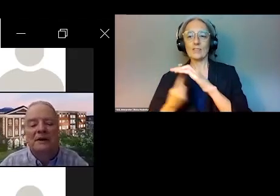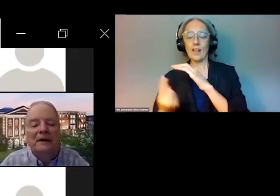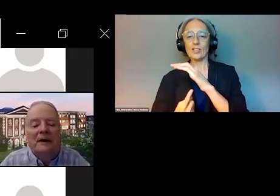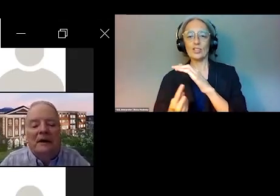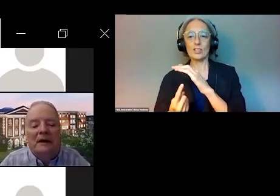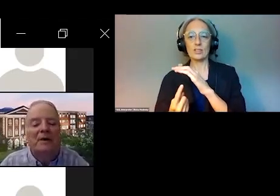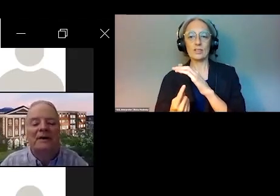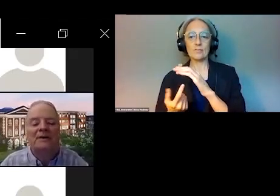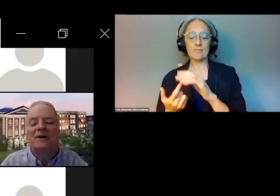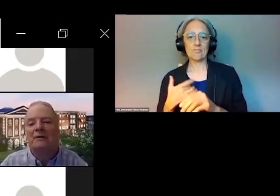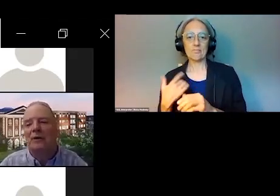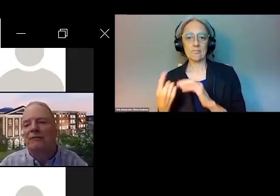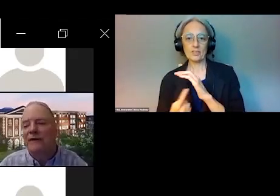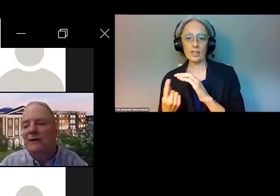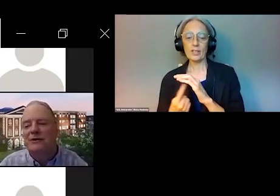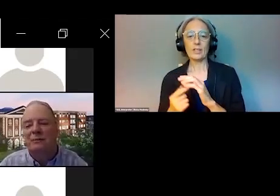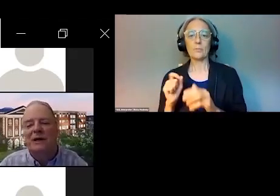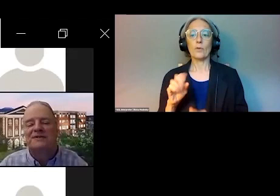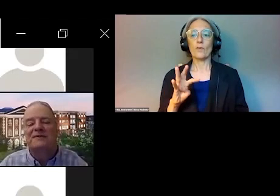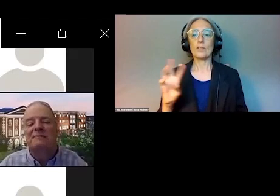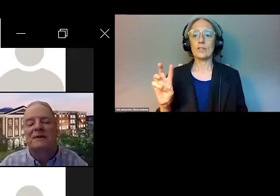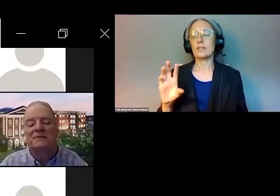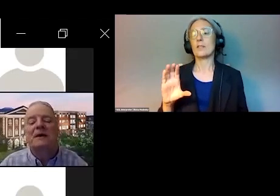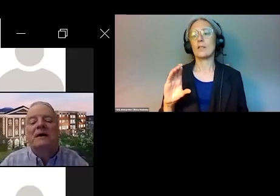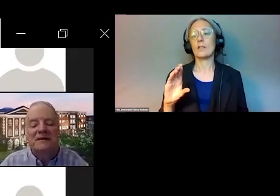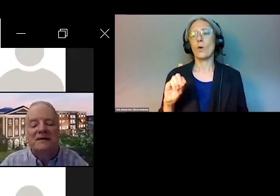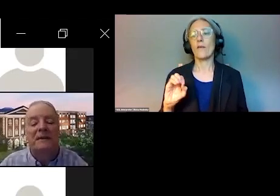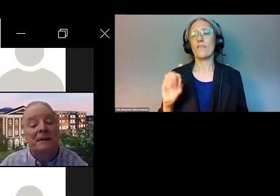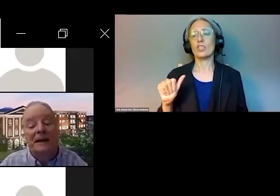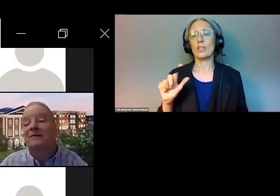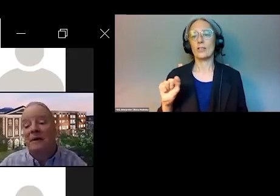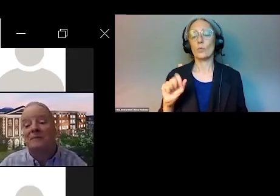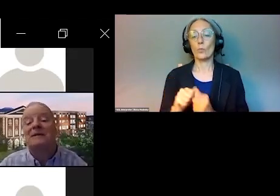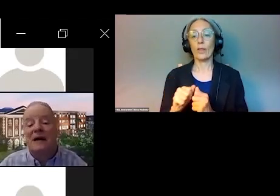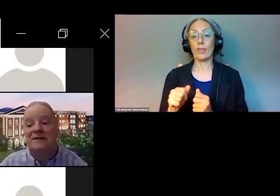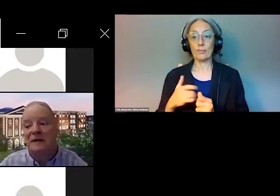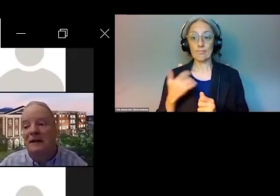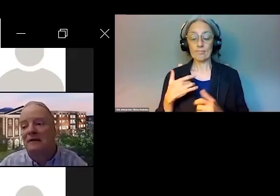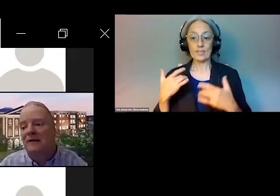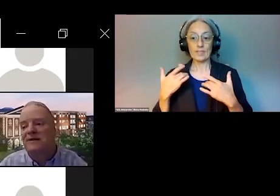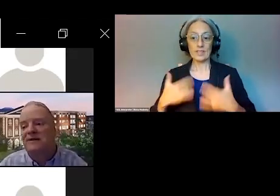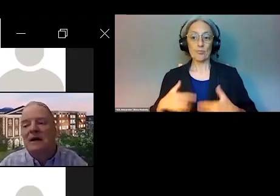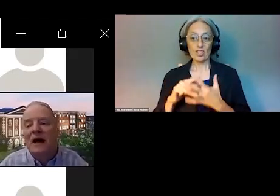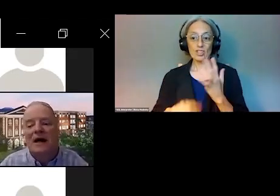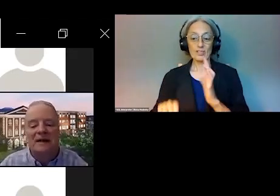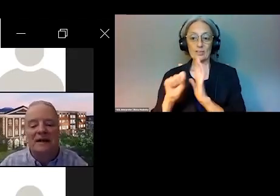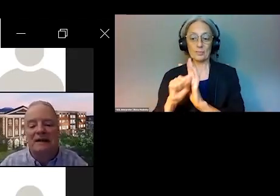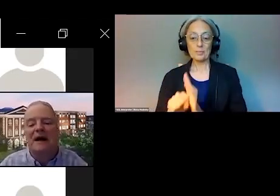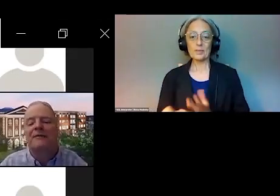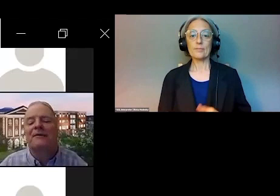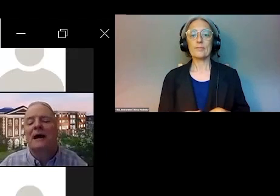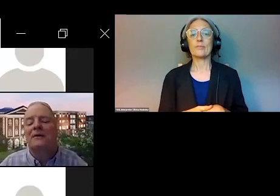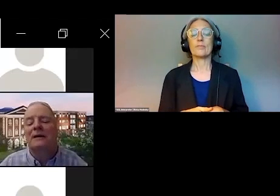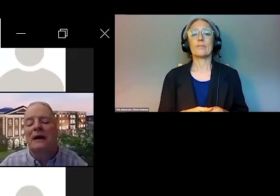0.46 coefficient with future depressive symptoms, simply meaning if somebody's isolated, feels